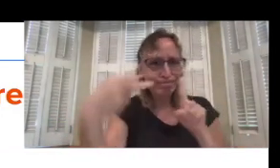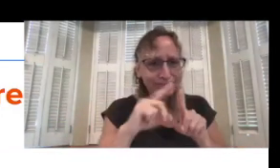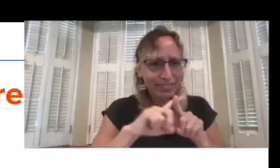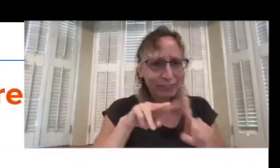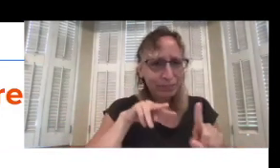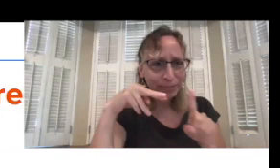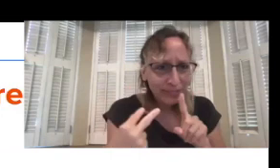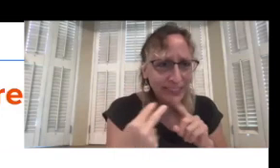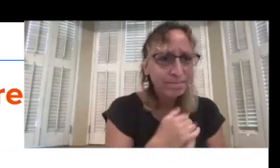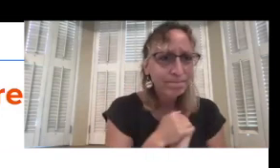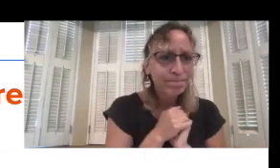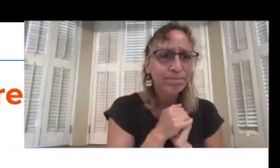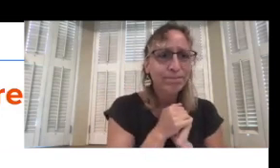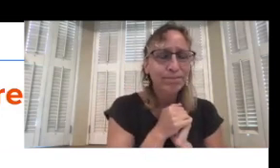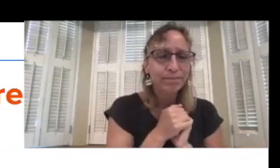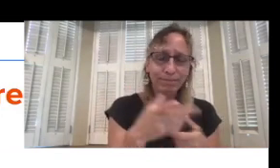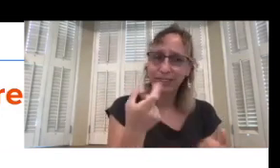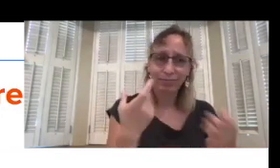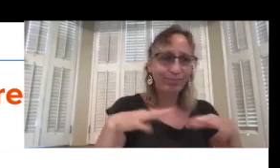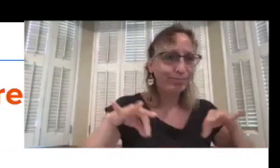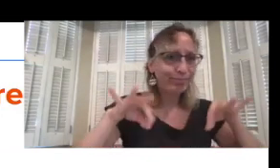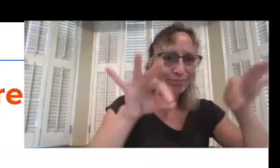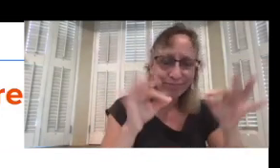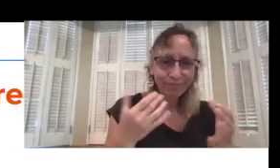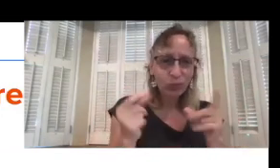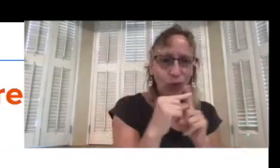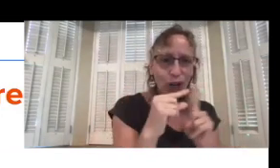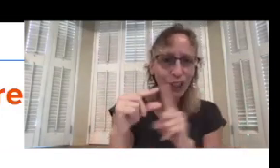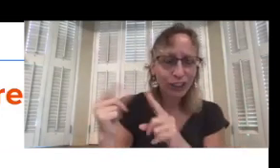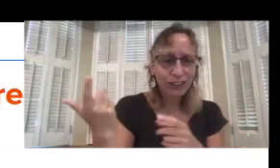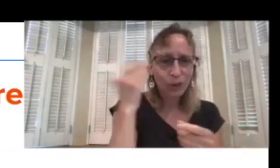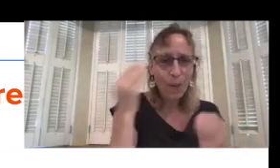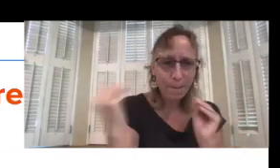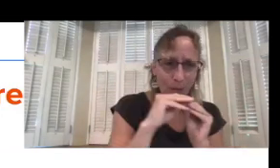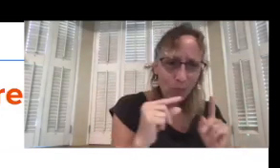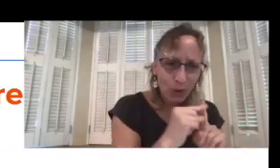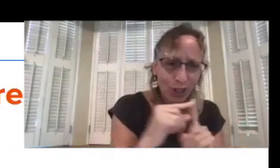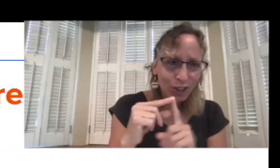information faster, and help children see things from different perspectives.